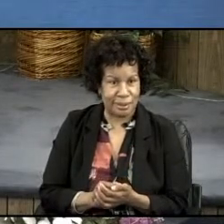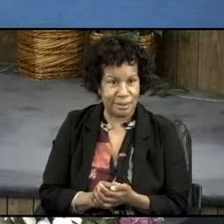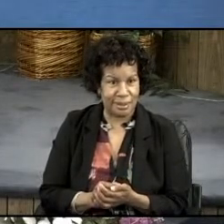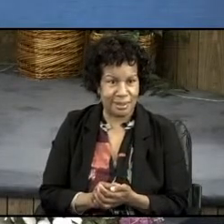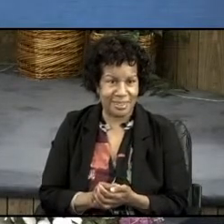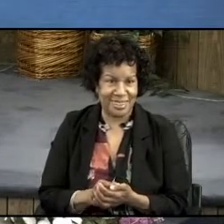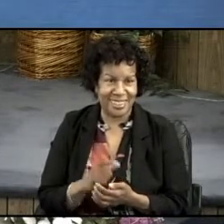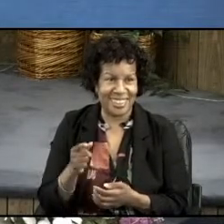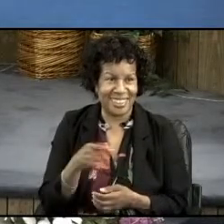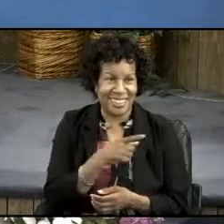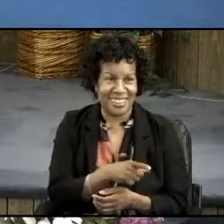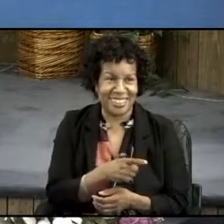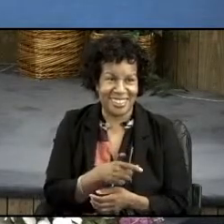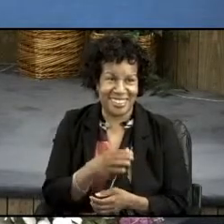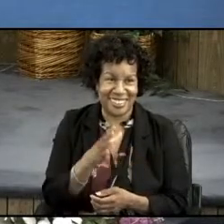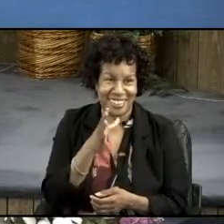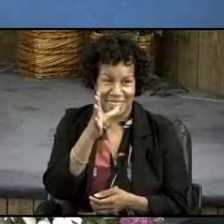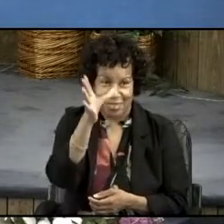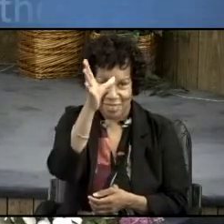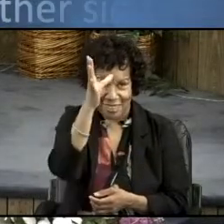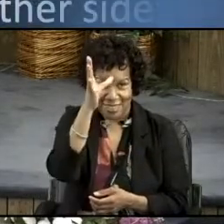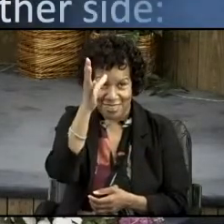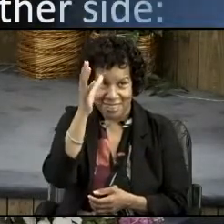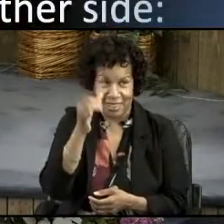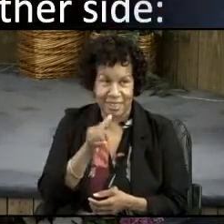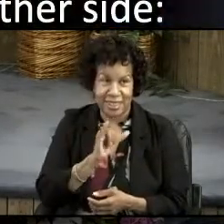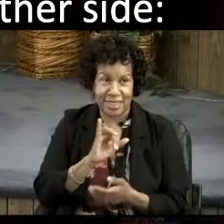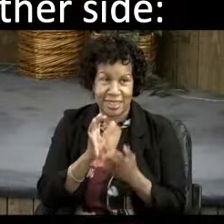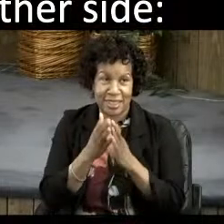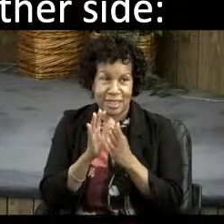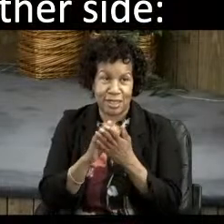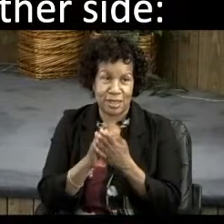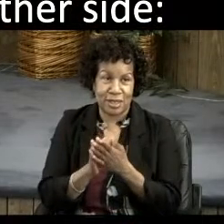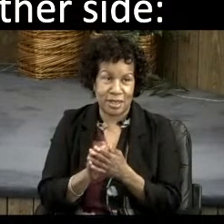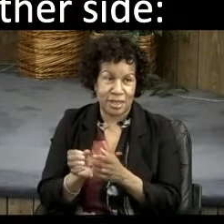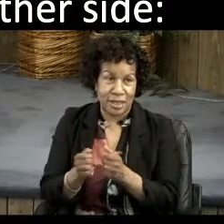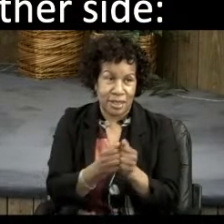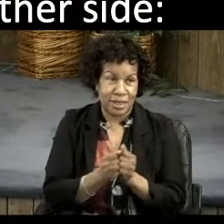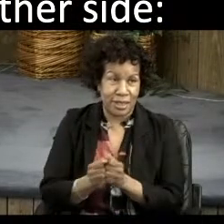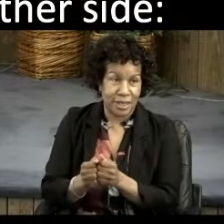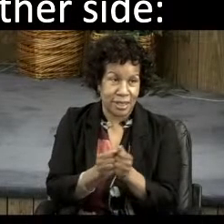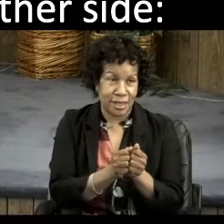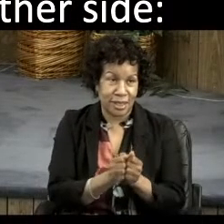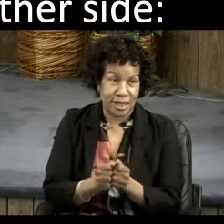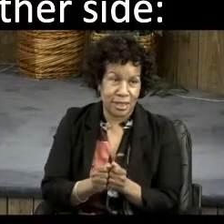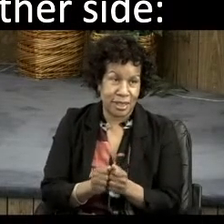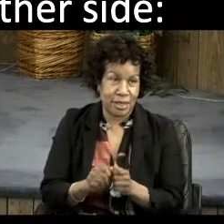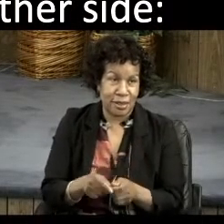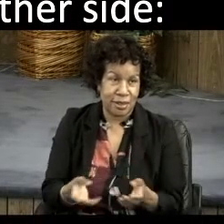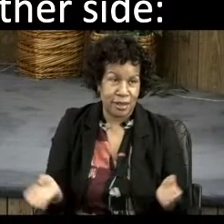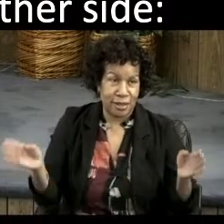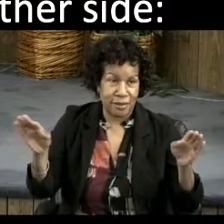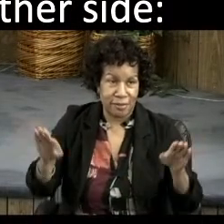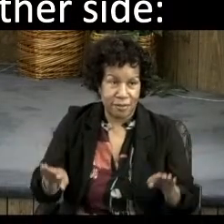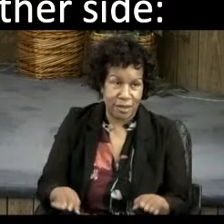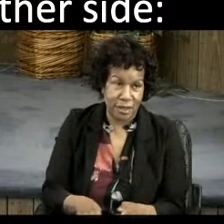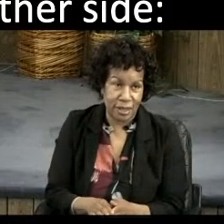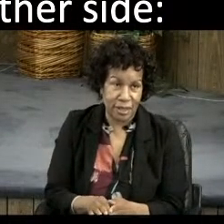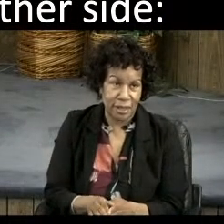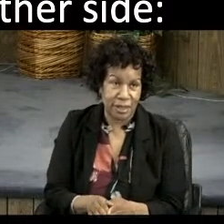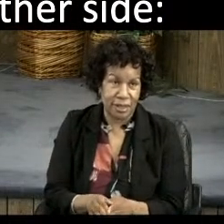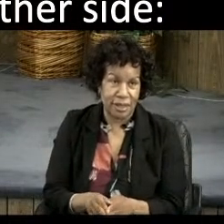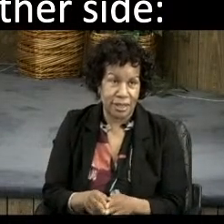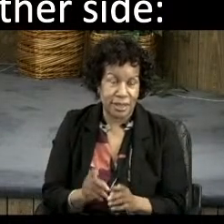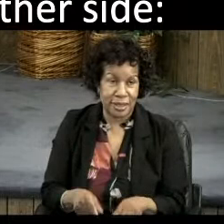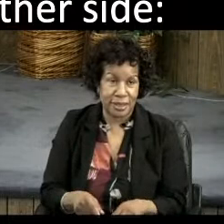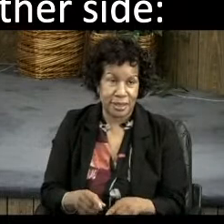2, and Saul and the men of Israel were gathered together and pitched by the valley of Elah